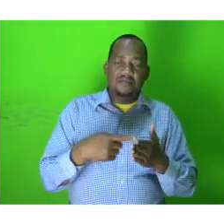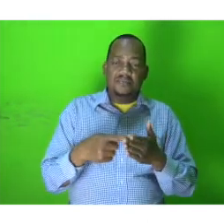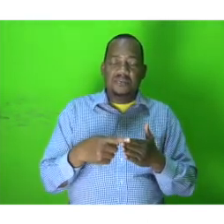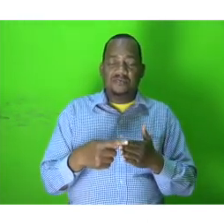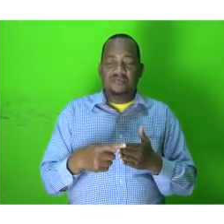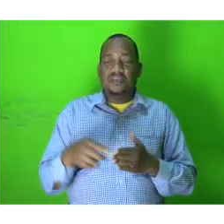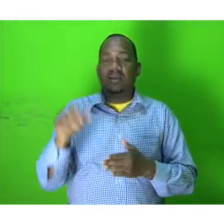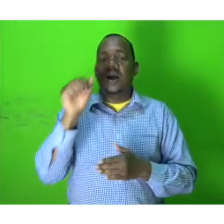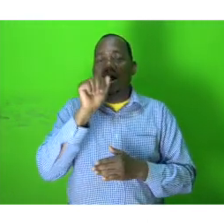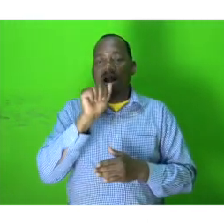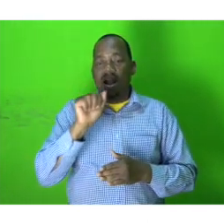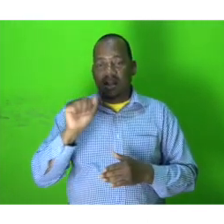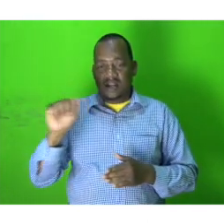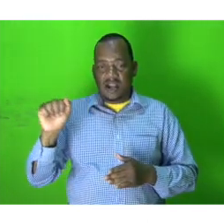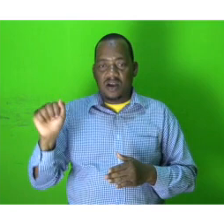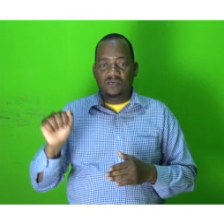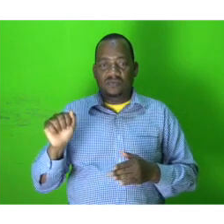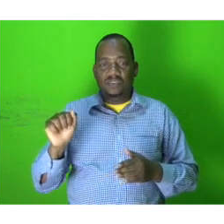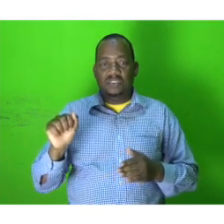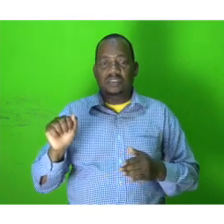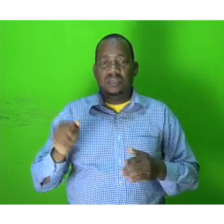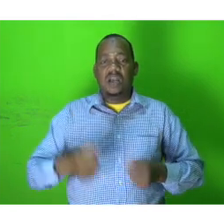name of accounting holder.